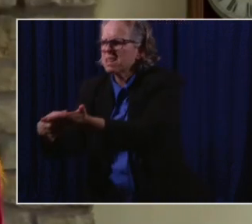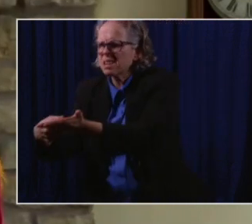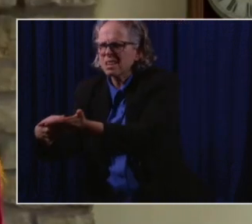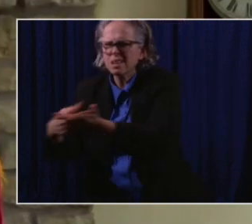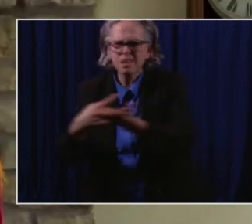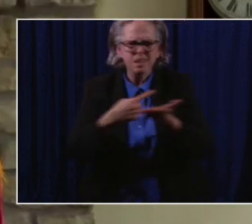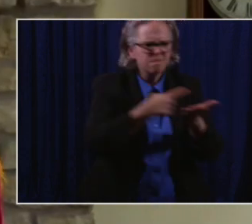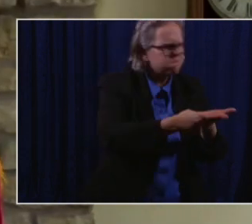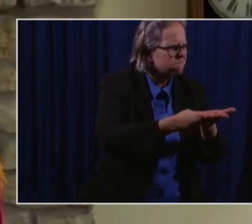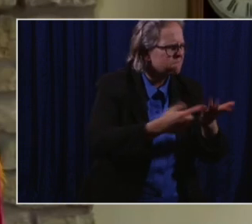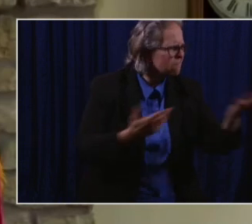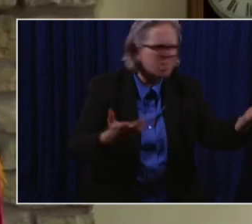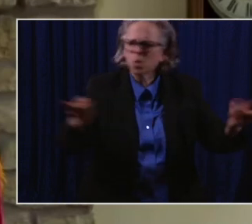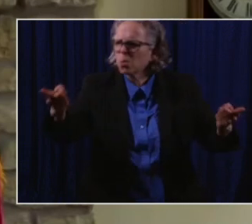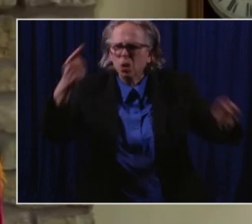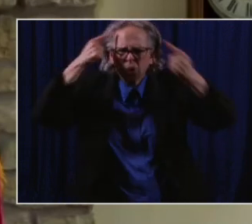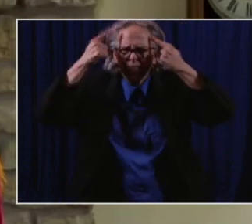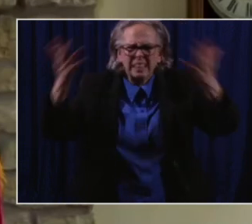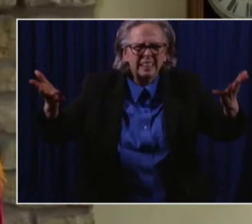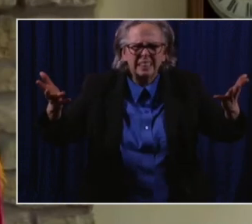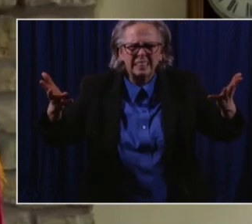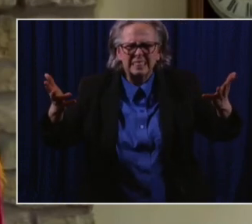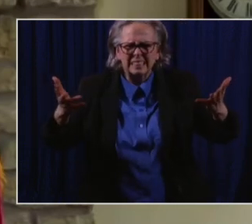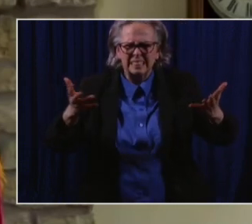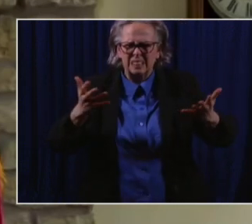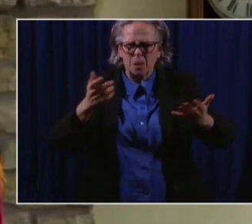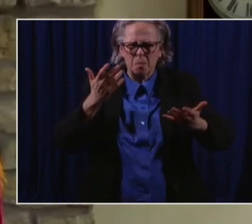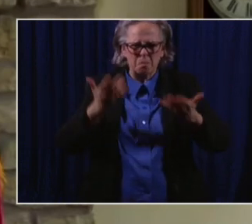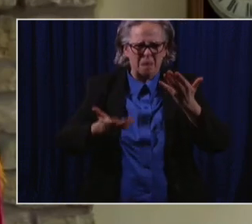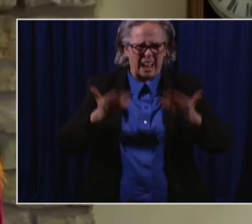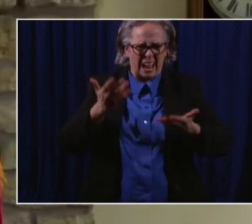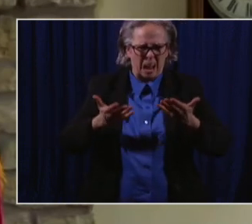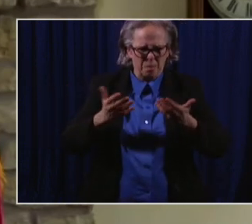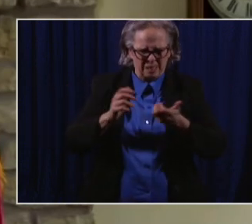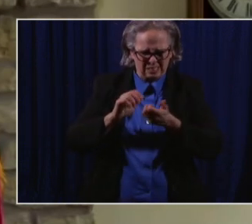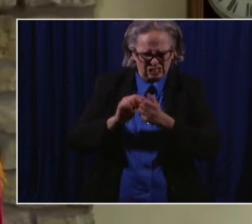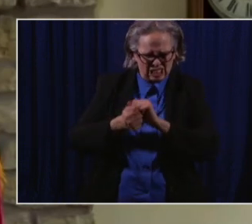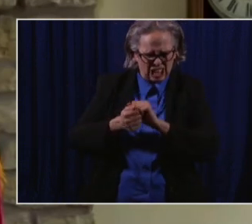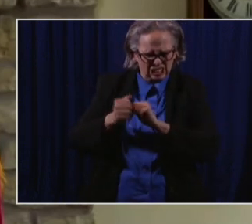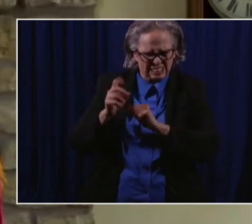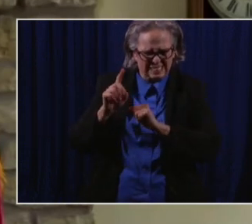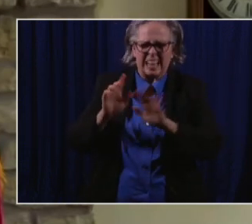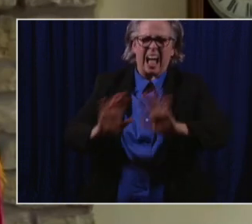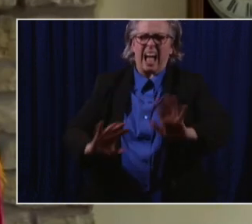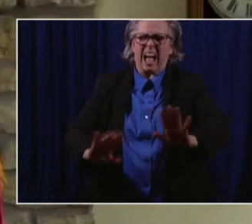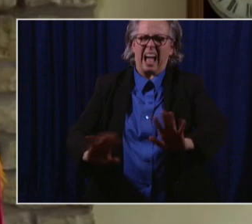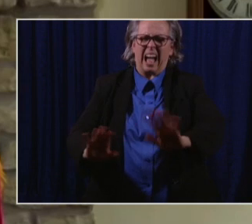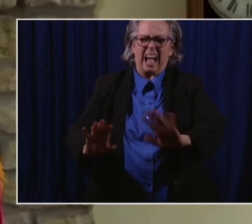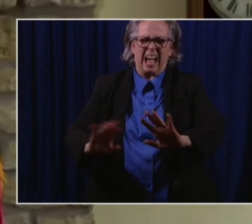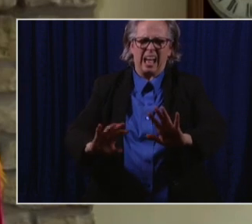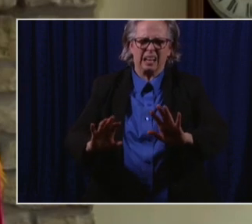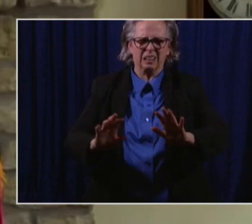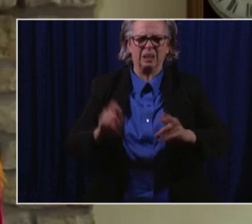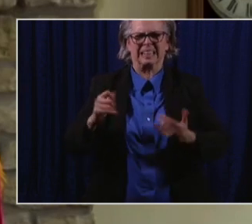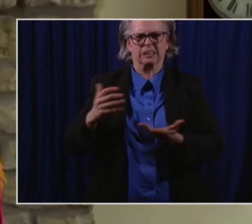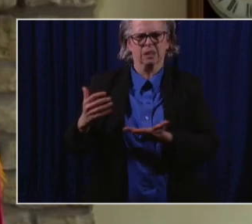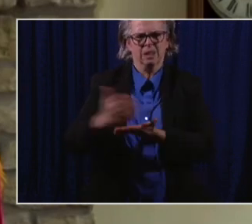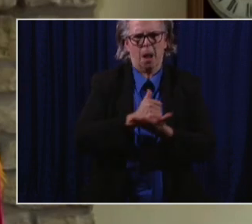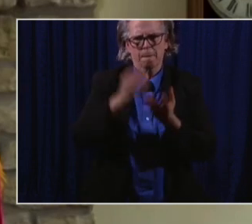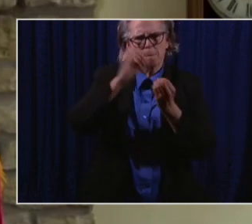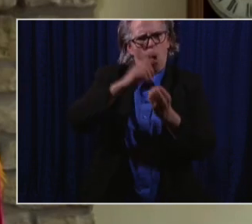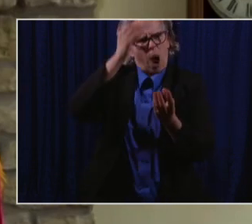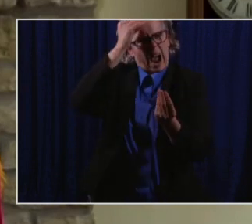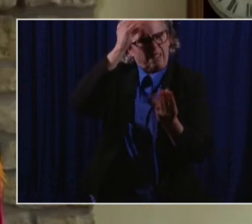reluctant to change this without data. So we're going to go out and try to get some data. And what we're going